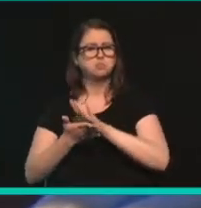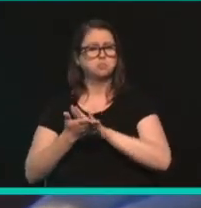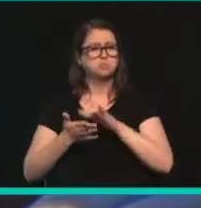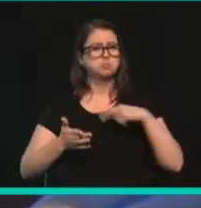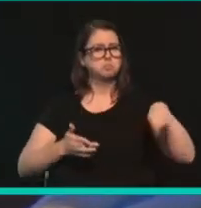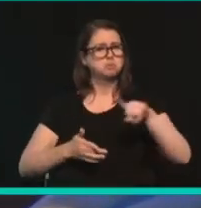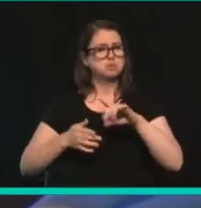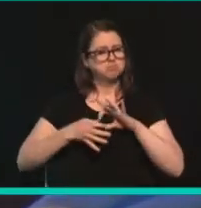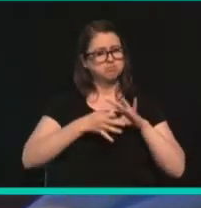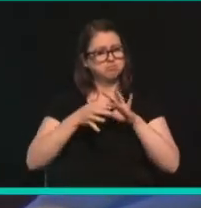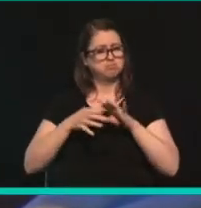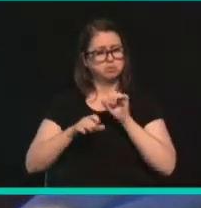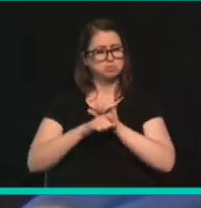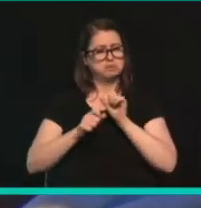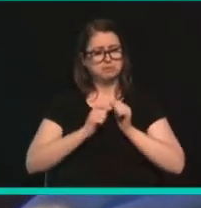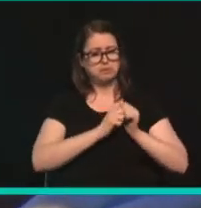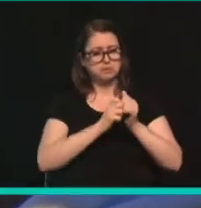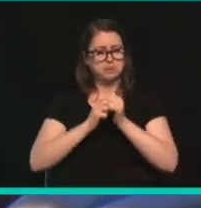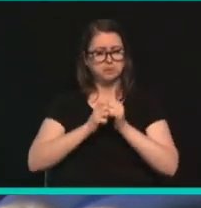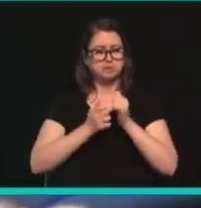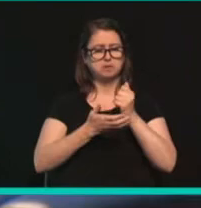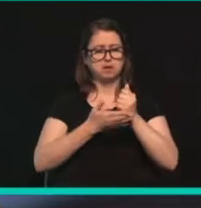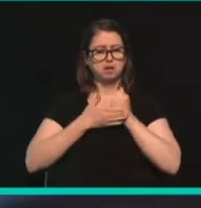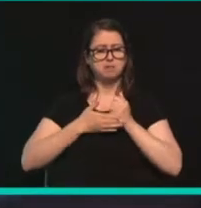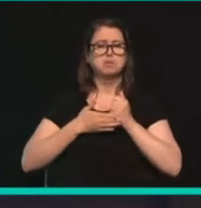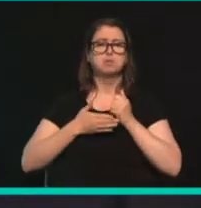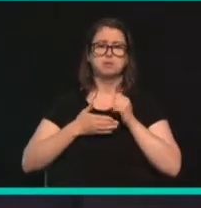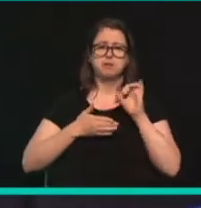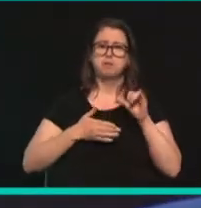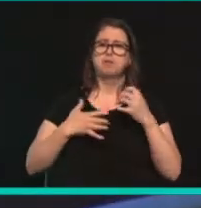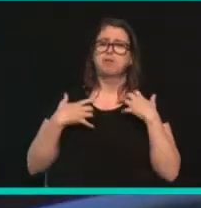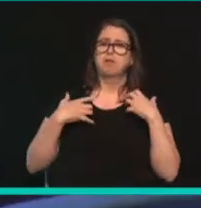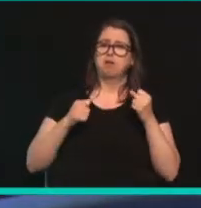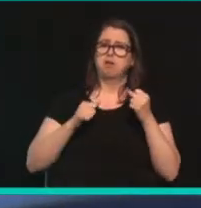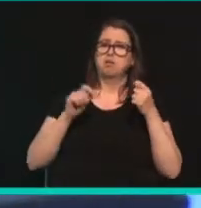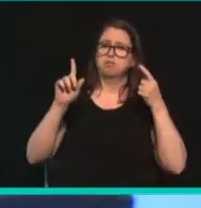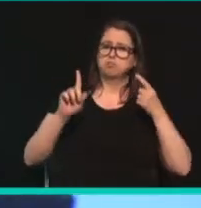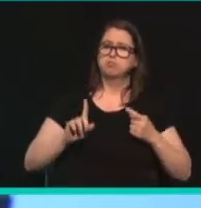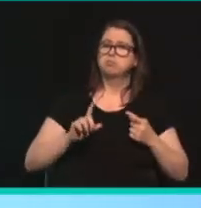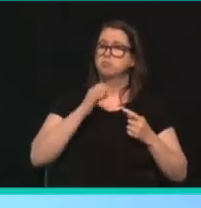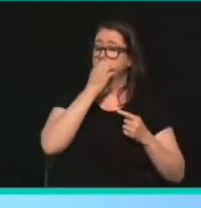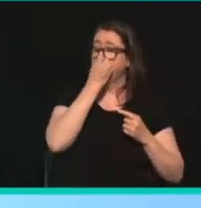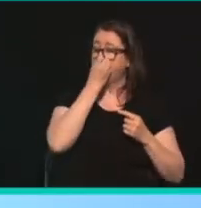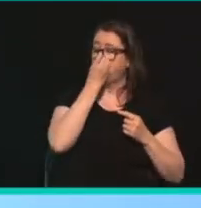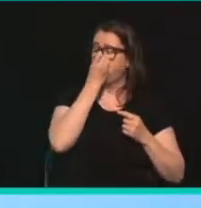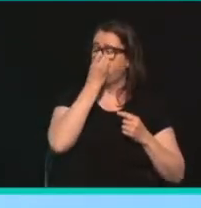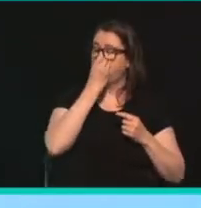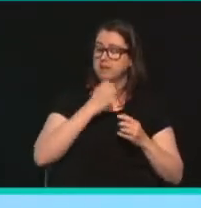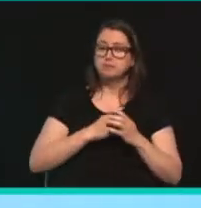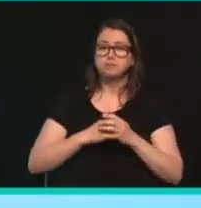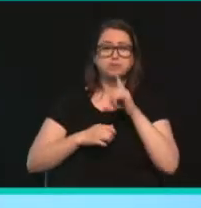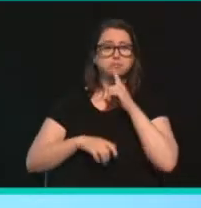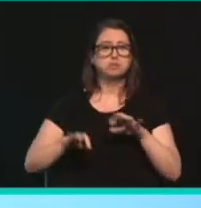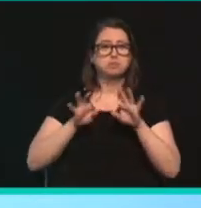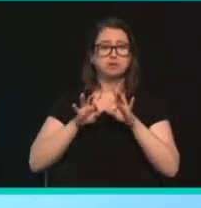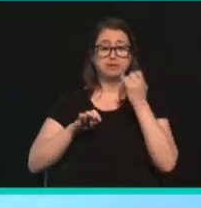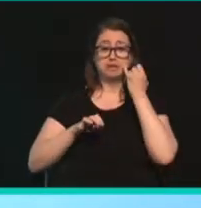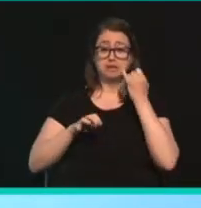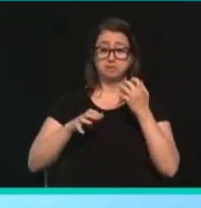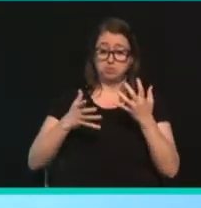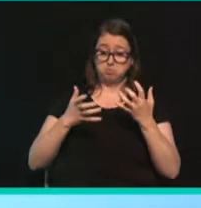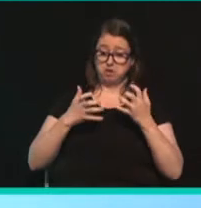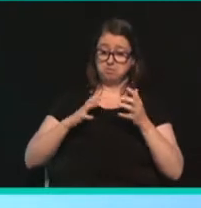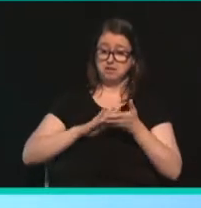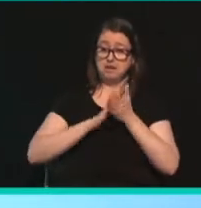overarching strategy, which is the comprehensive health strategy. And this is really important because if we want to be leaders in this